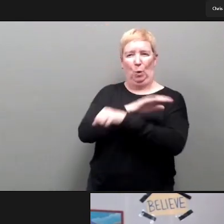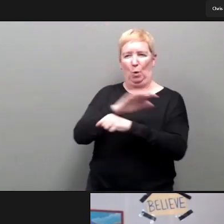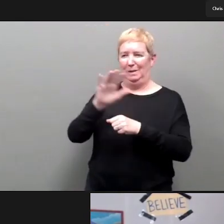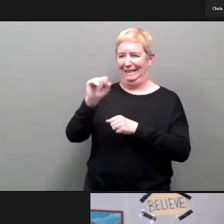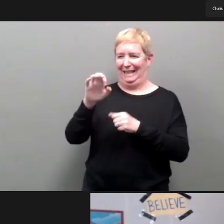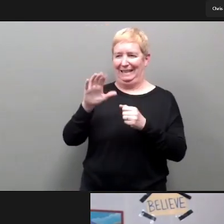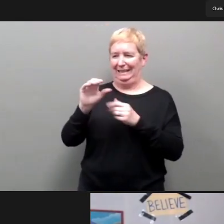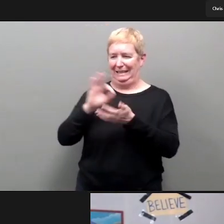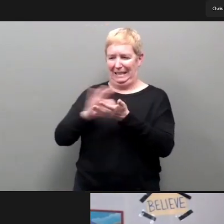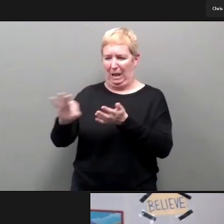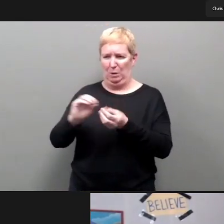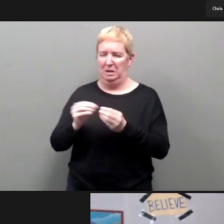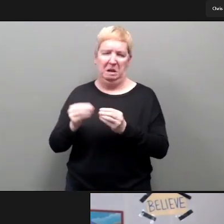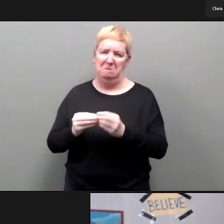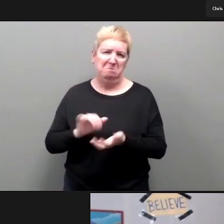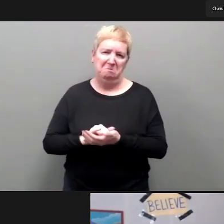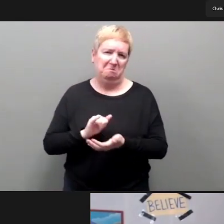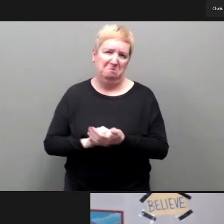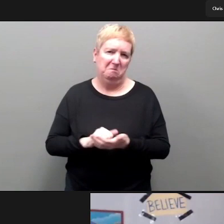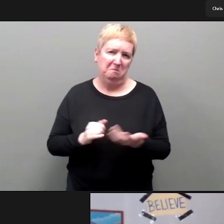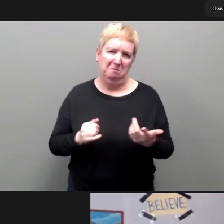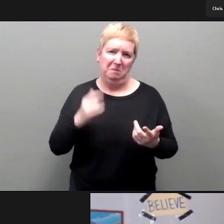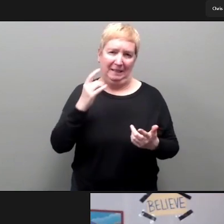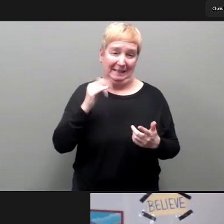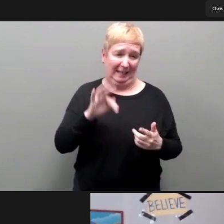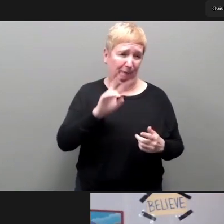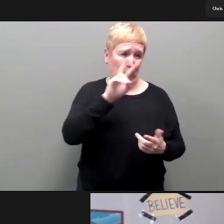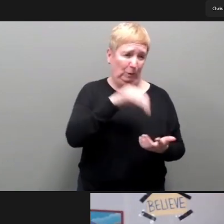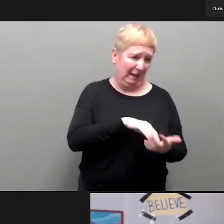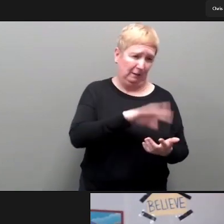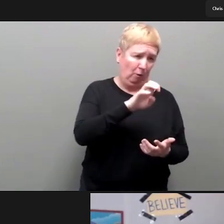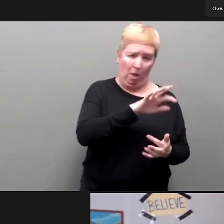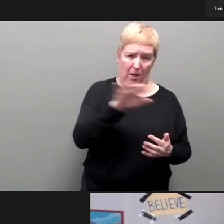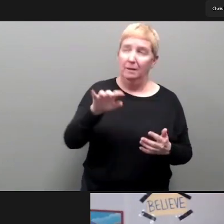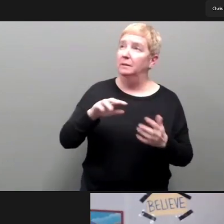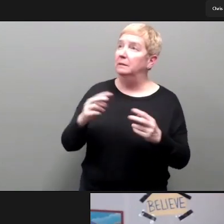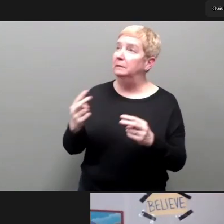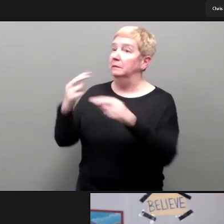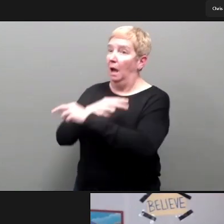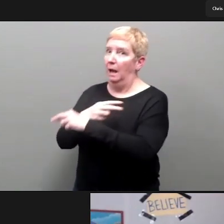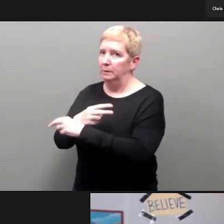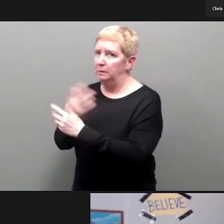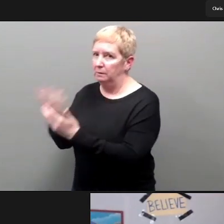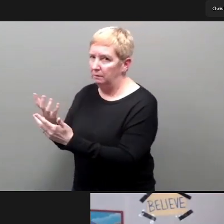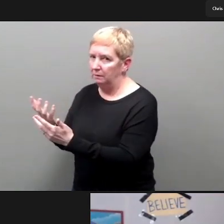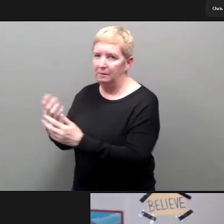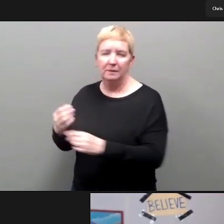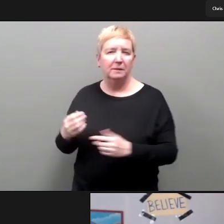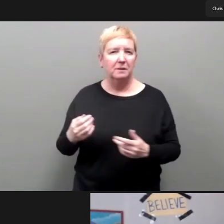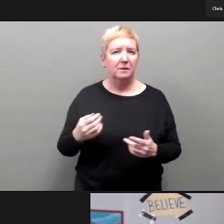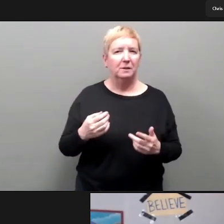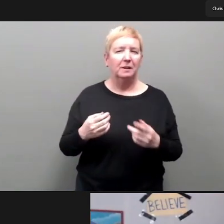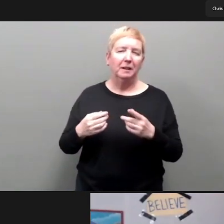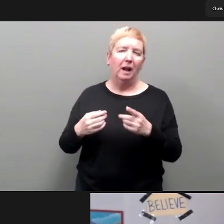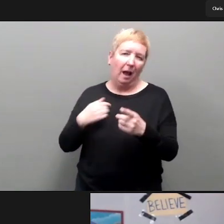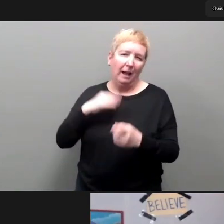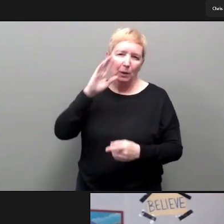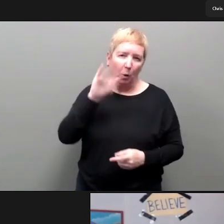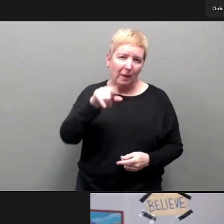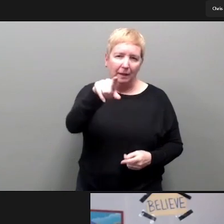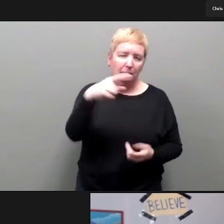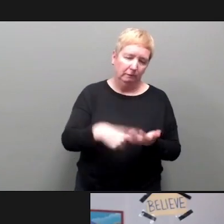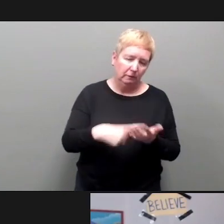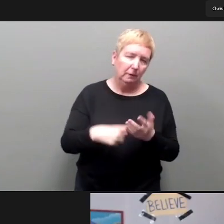possibly account for all of the virus that's out there. And I know that that's sort of been part of the discussion as is over the last year as it is. So